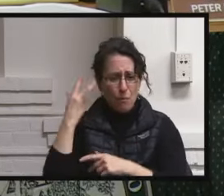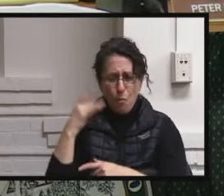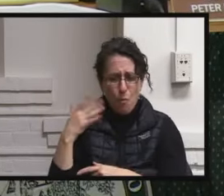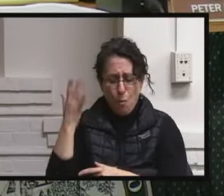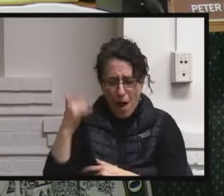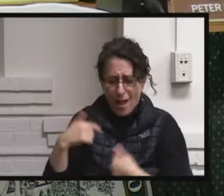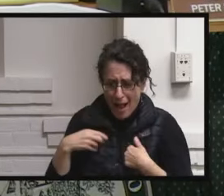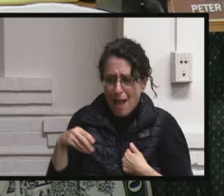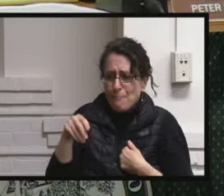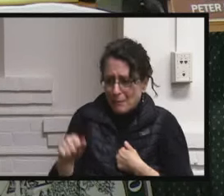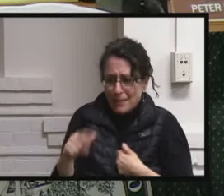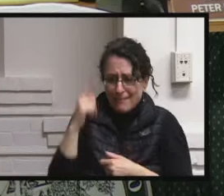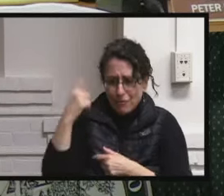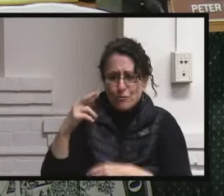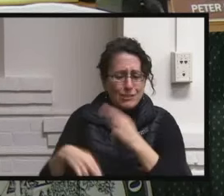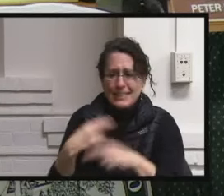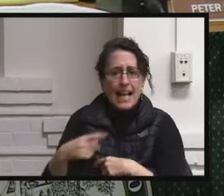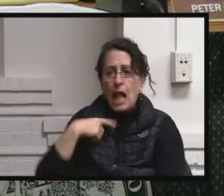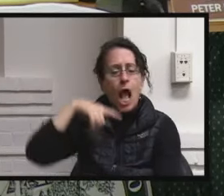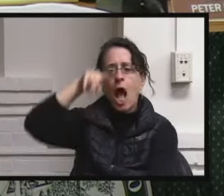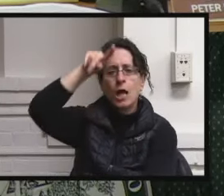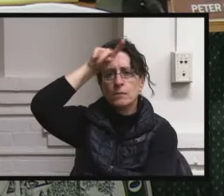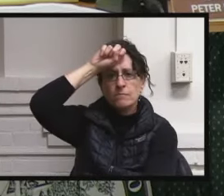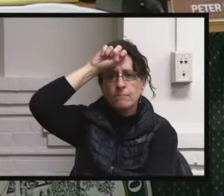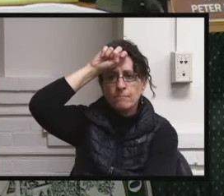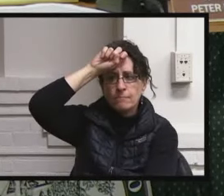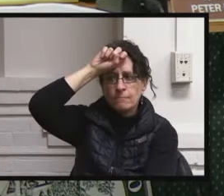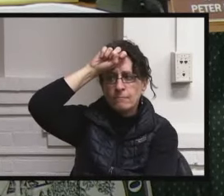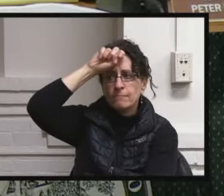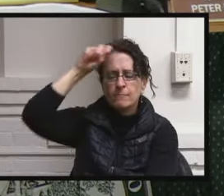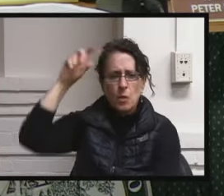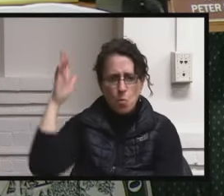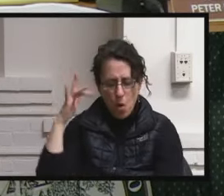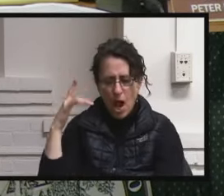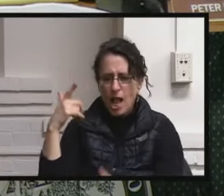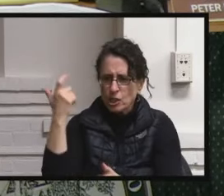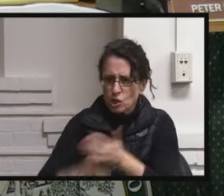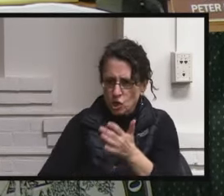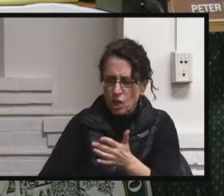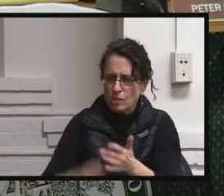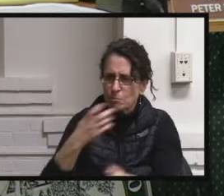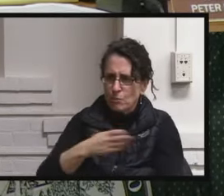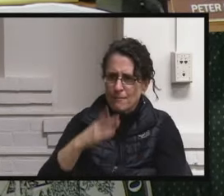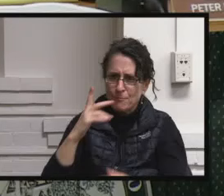recycling collection program. Why is the town of Brattleboro called upon to pay for that?